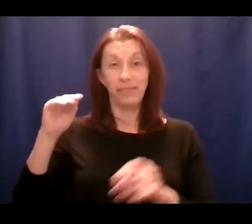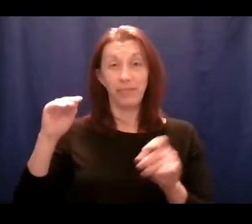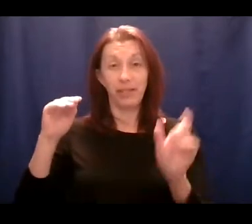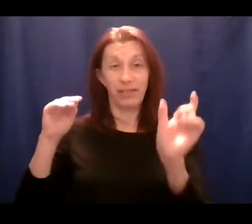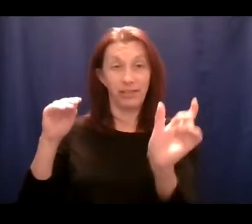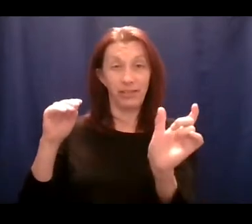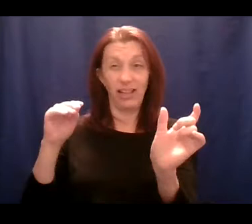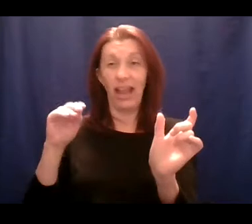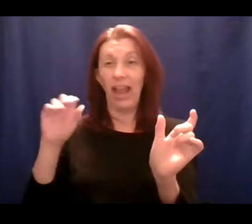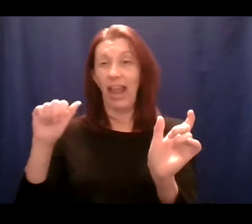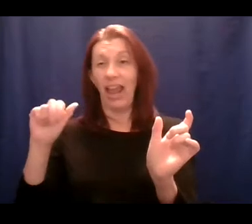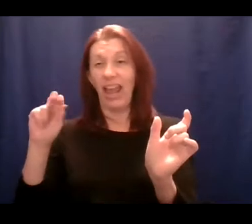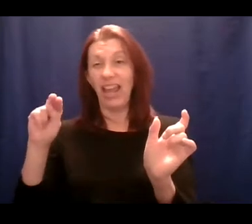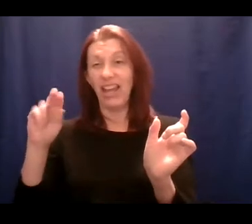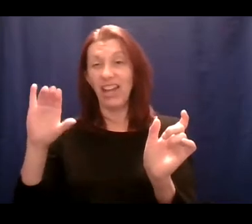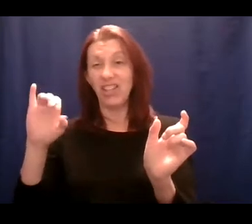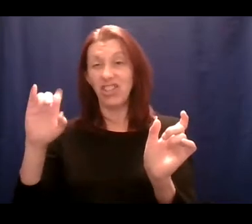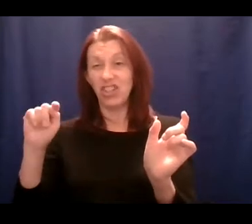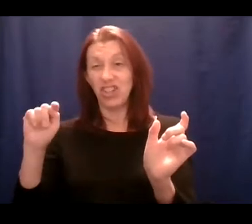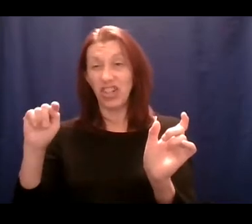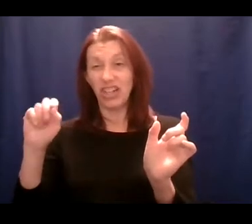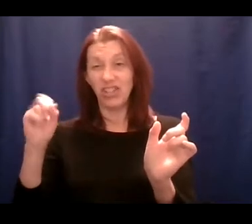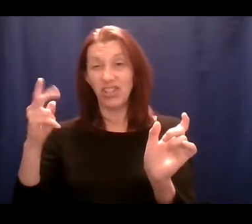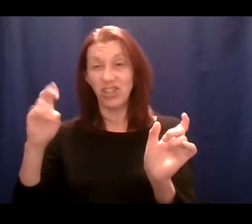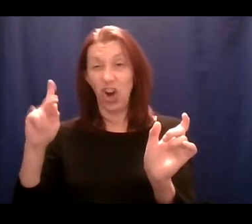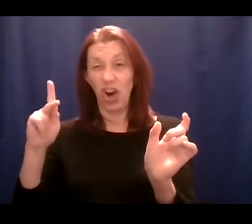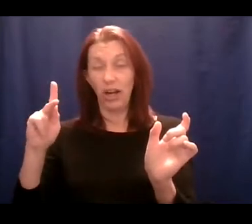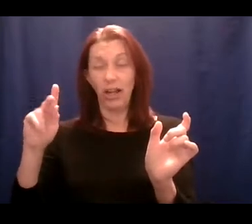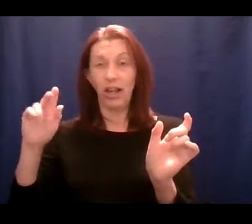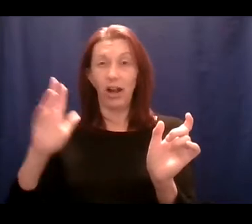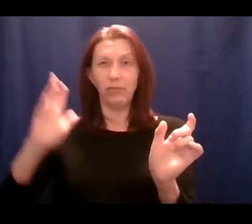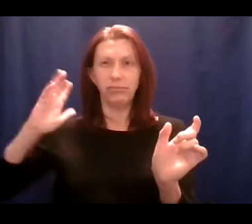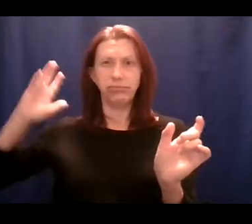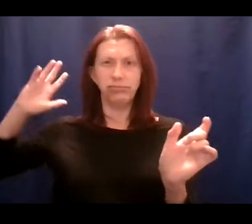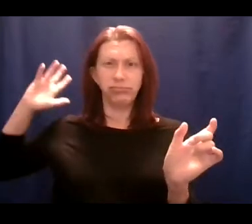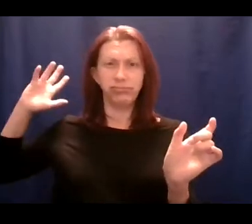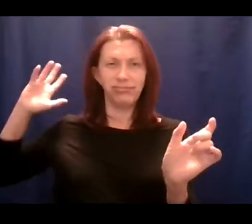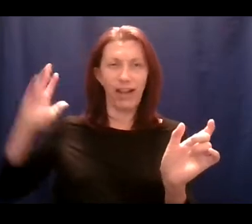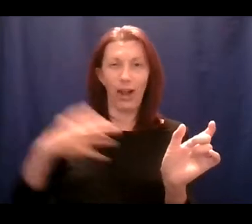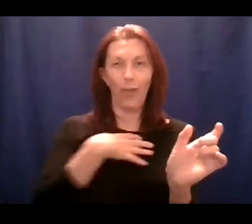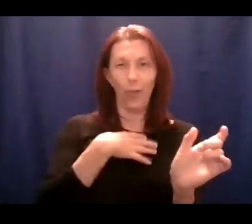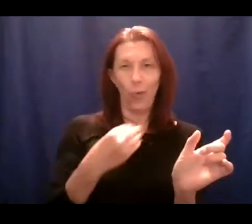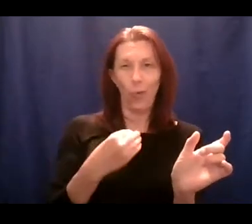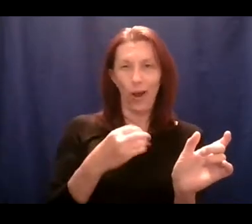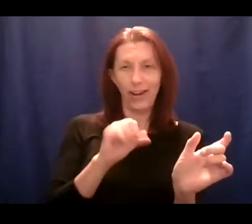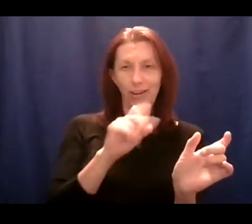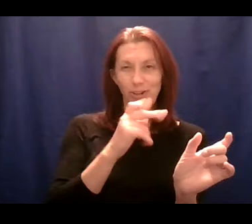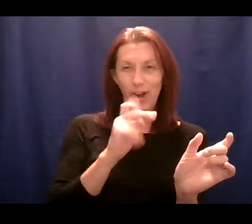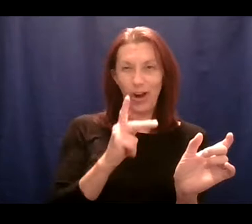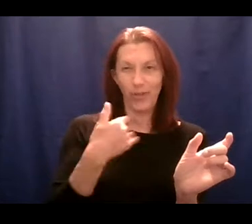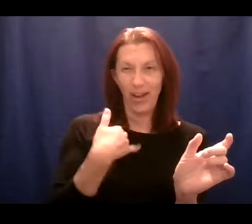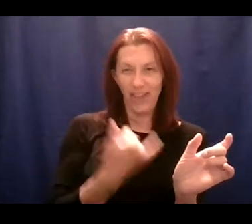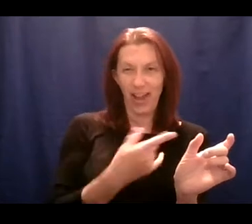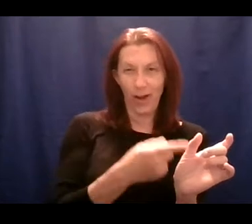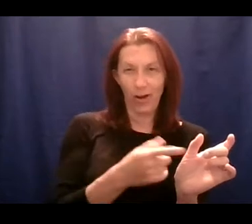the ancient shark on the right. This is the megalodon. And then the great white shark is a current shark that we have in our ocean,